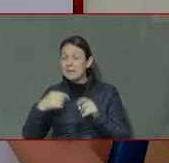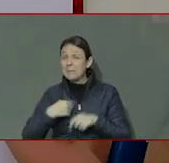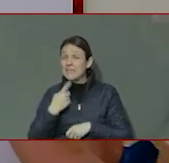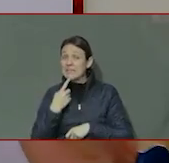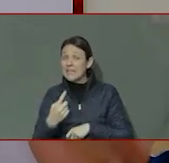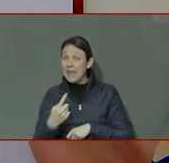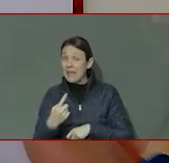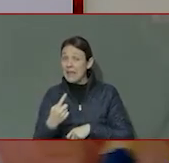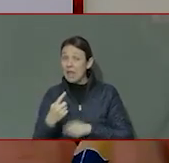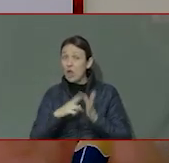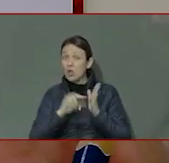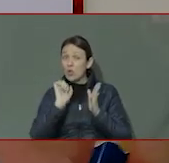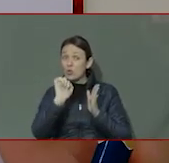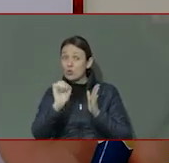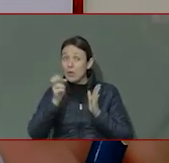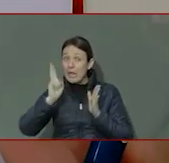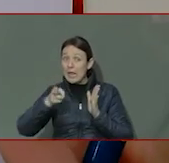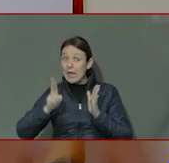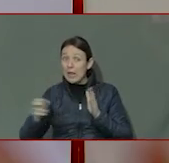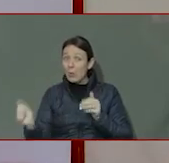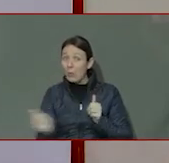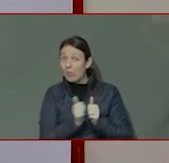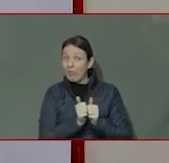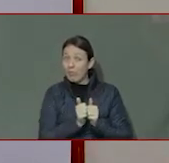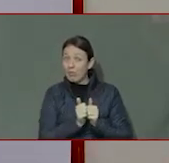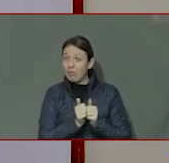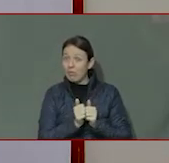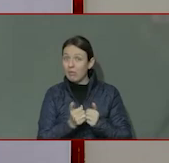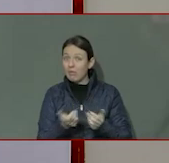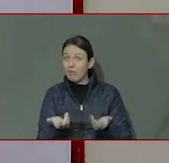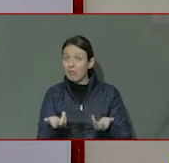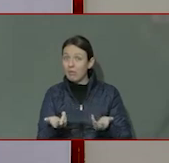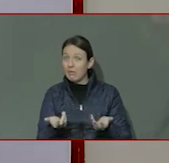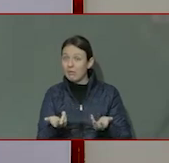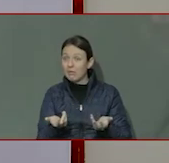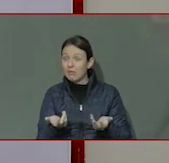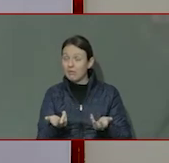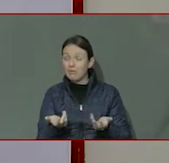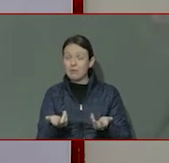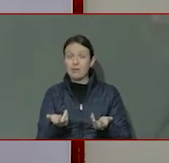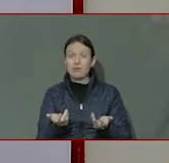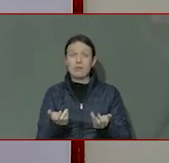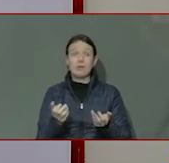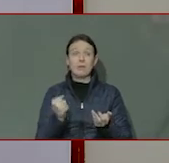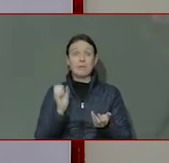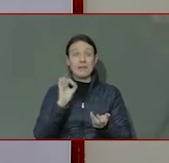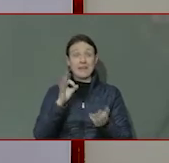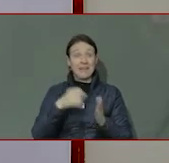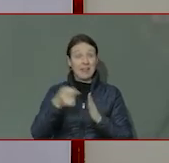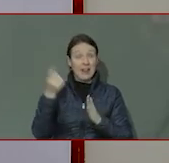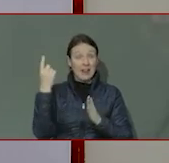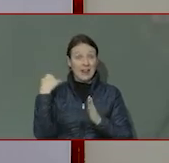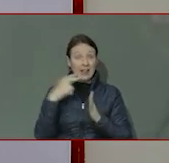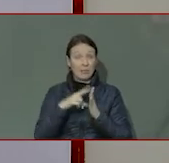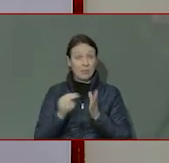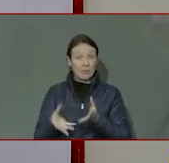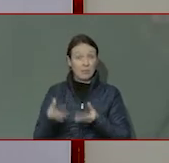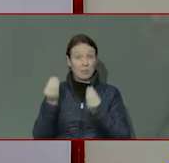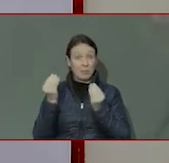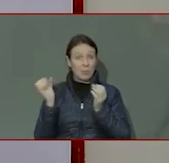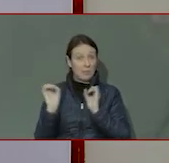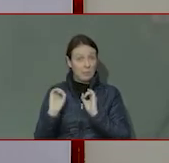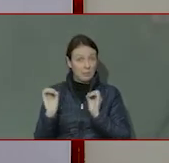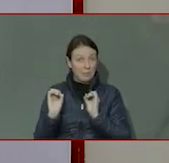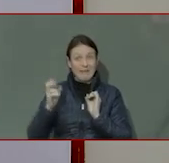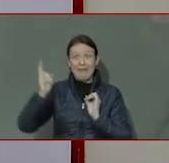notes last week, there's still a few notes left. Okay, but only if you didn't get last week, eh? If you got